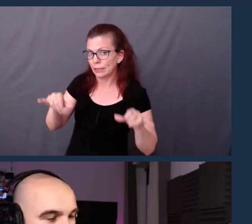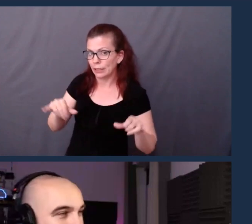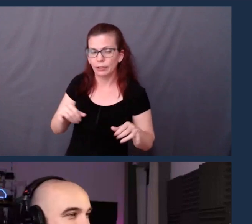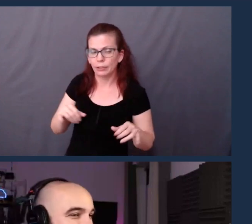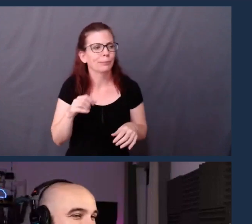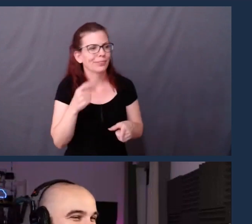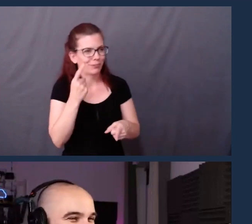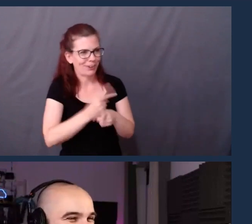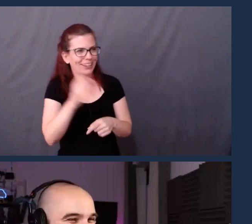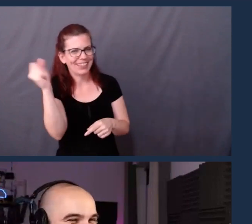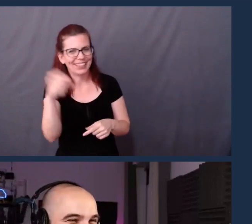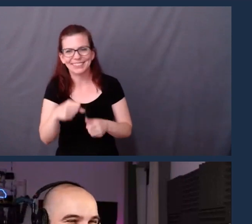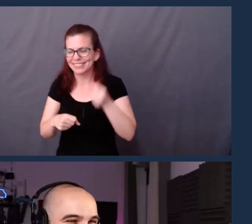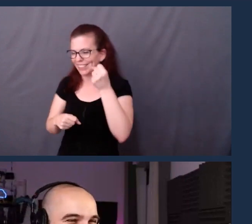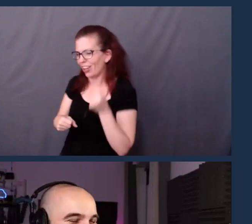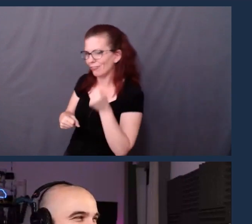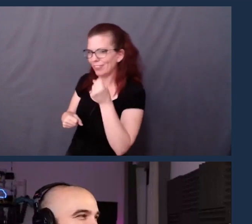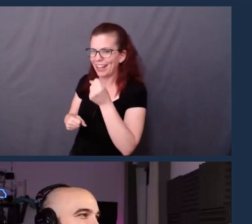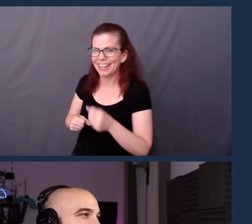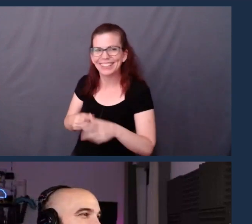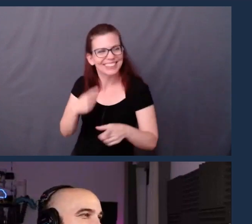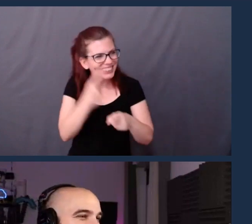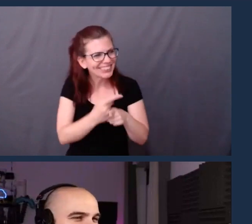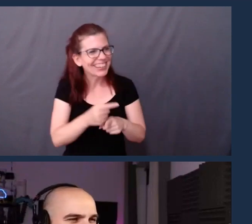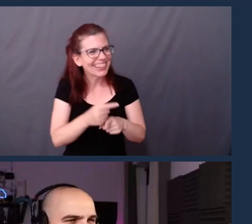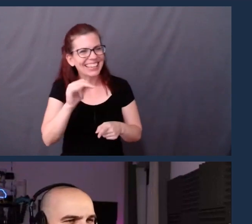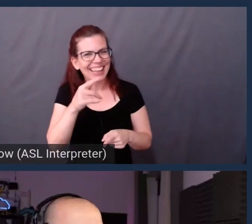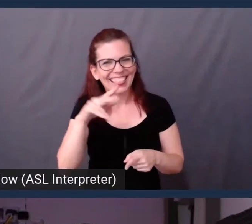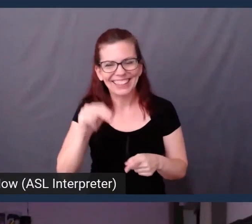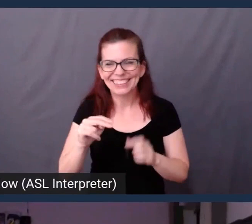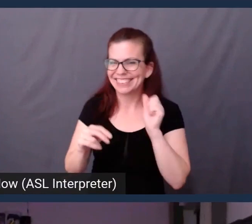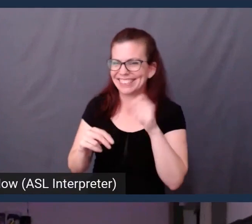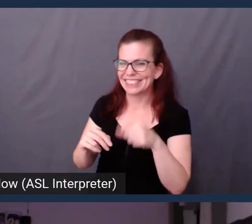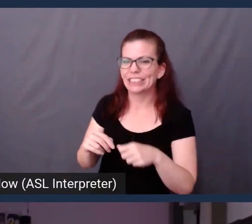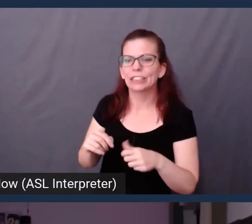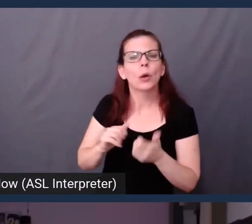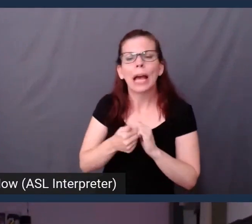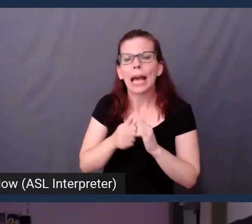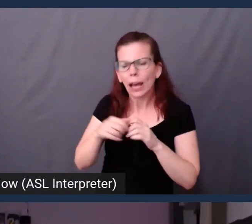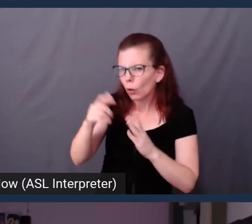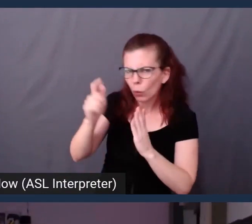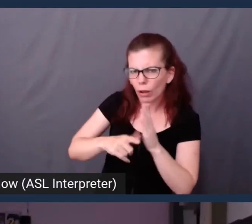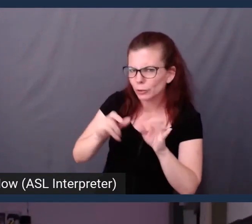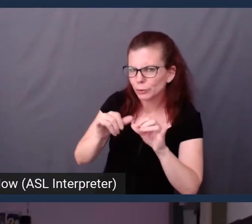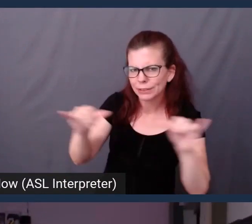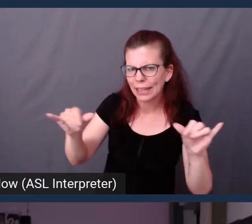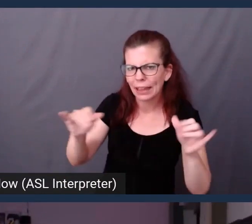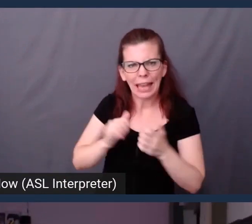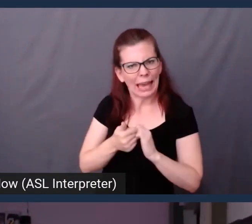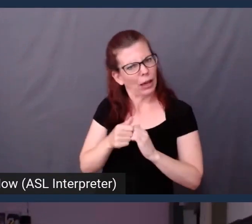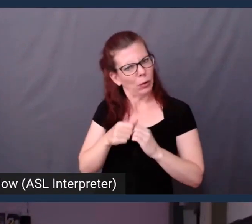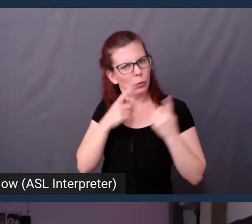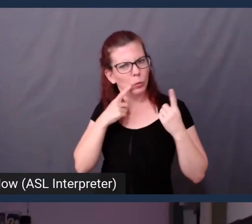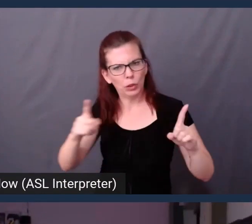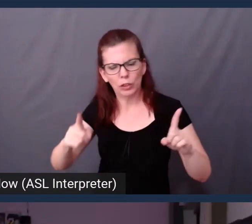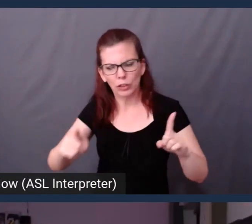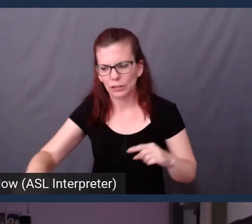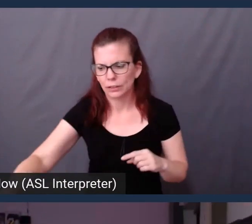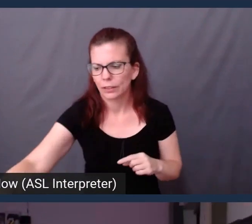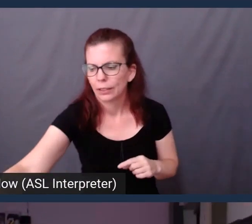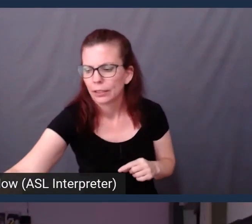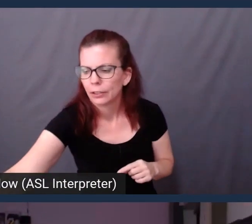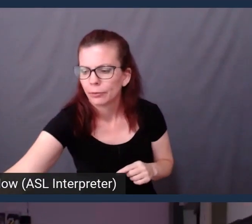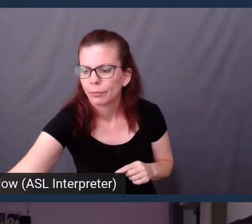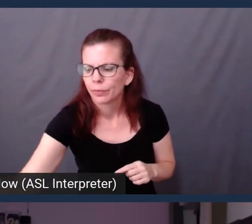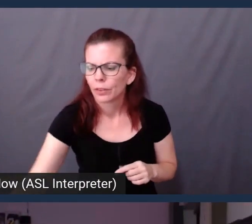All right. You got it, Nathan. There you go. So how does this auto scaling, like, how does it actually work, right? What